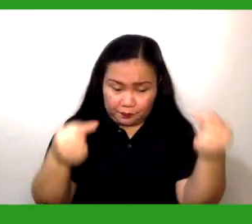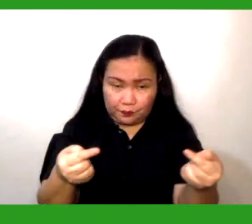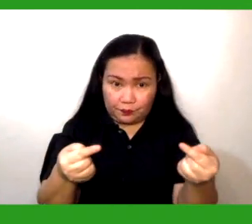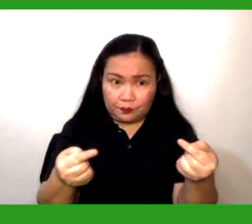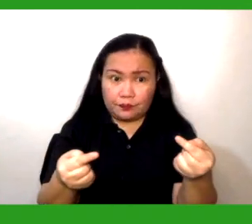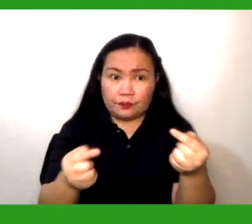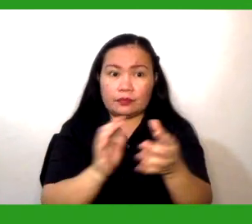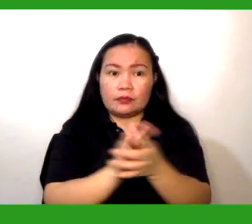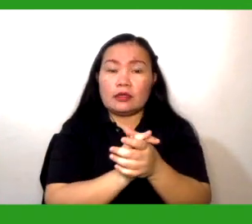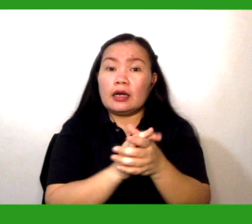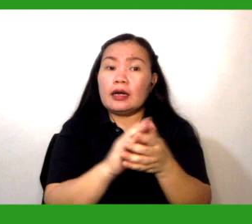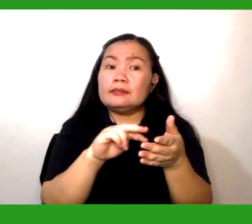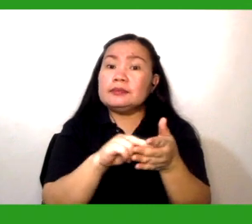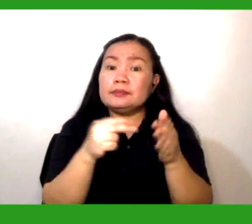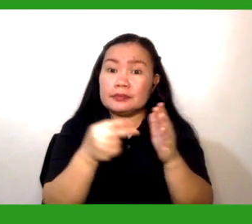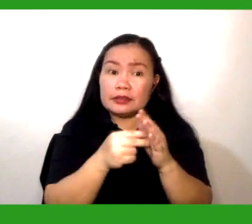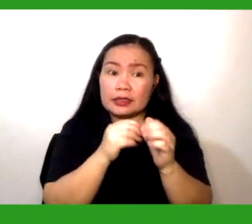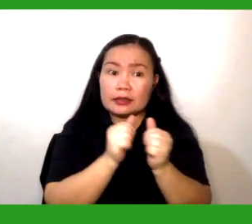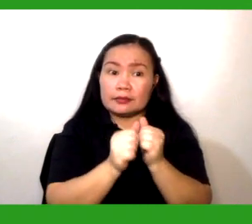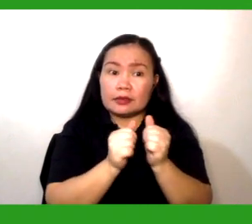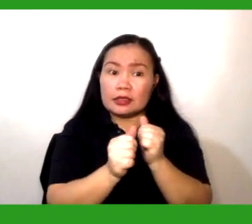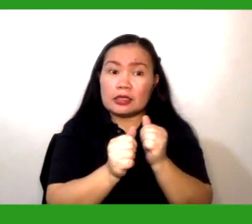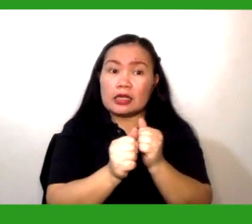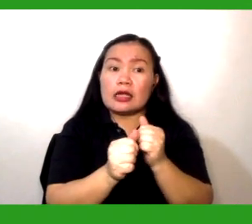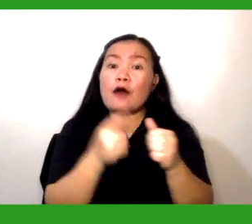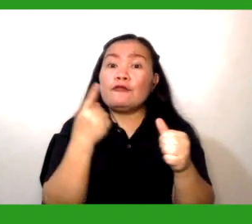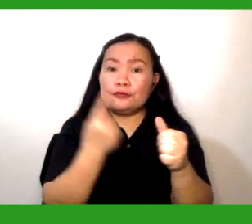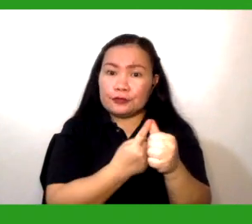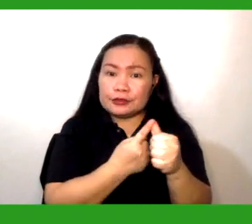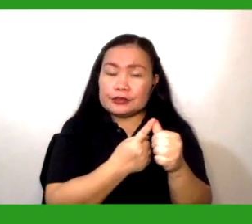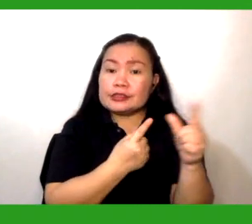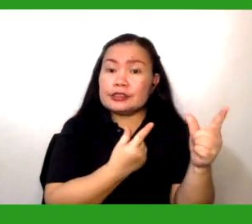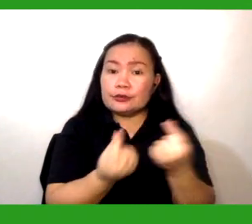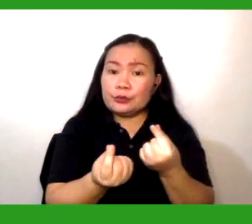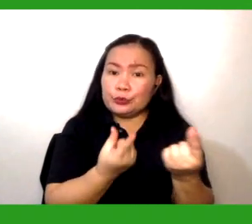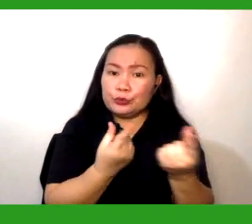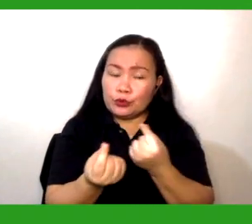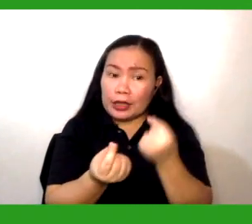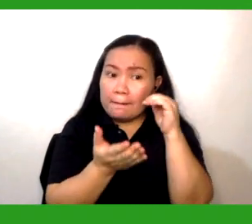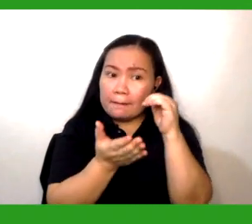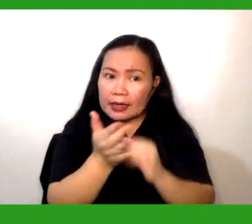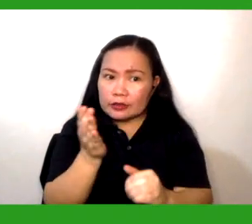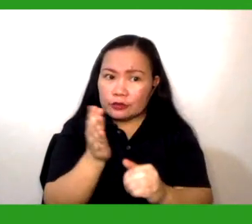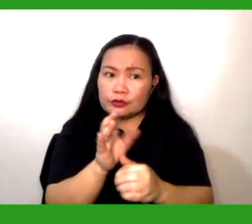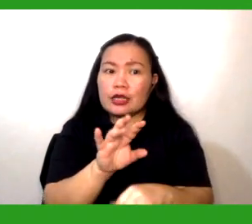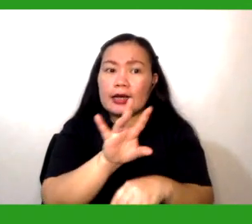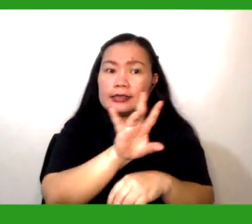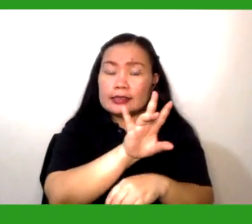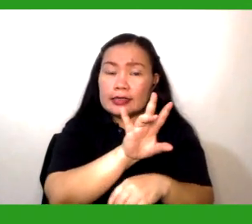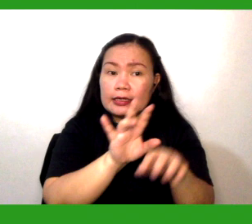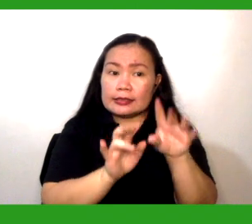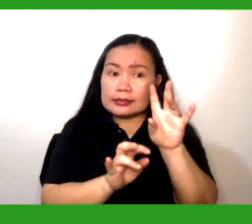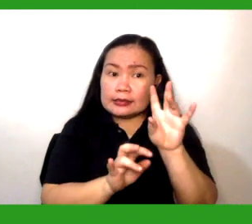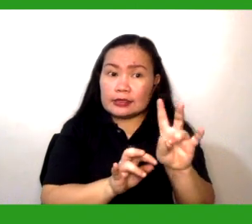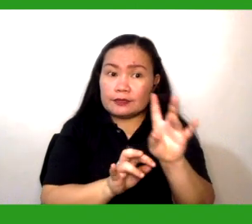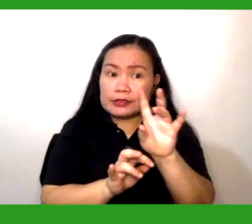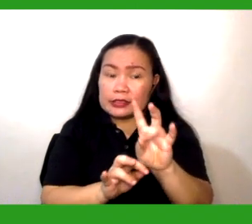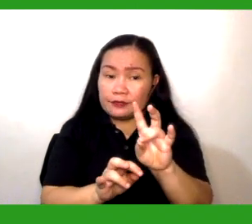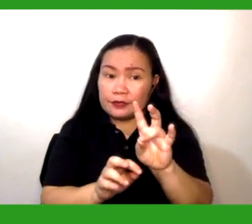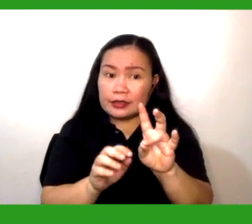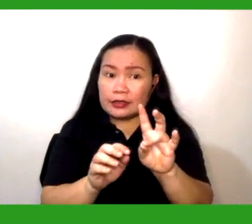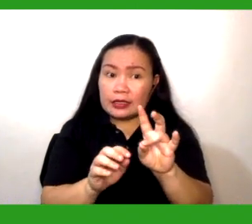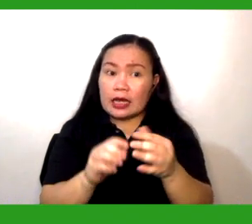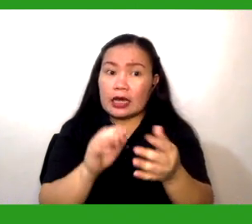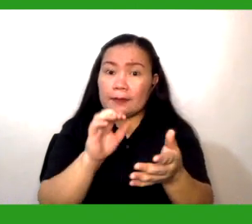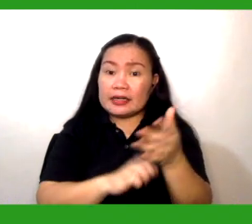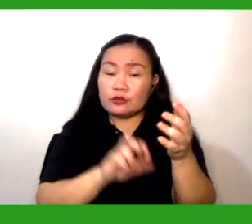enclose sila sa parenthesis, ibig sabihin, you have to perform this first. Ito dapat muna. So, we will have